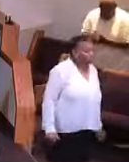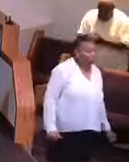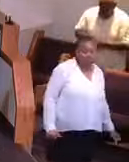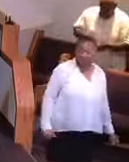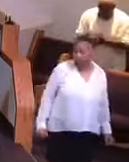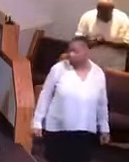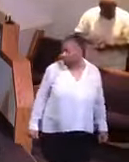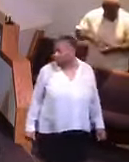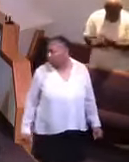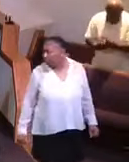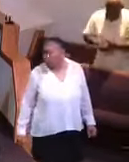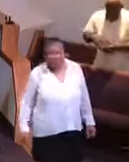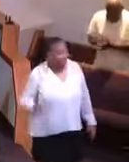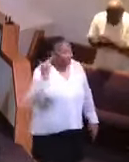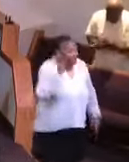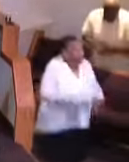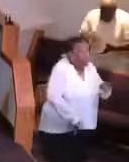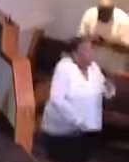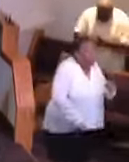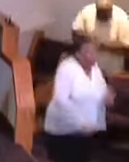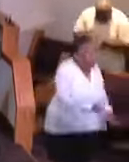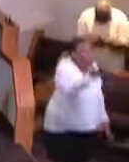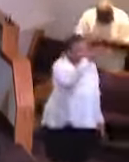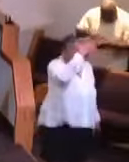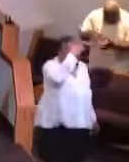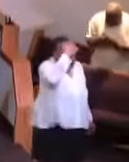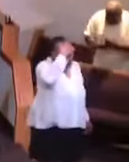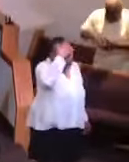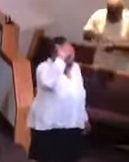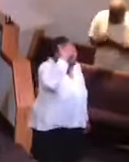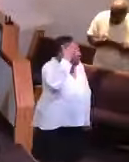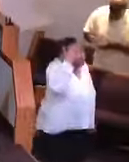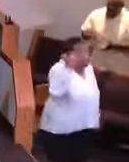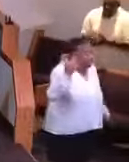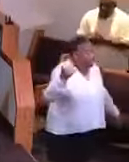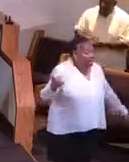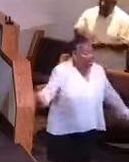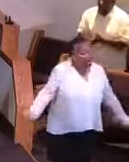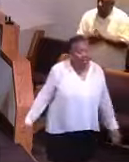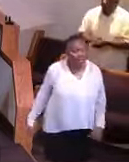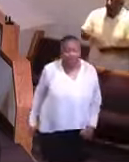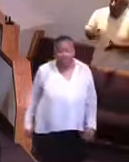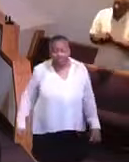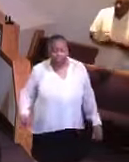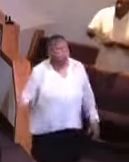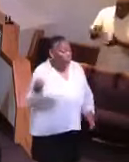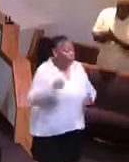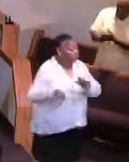What's your name?